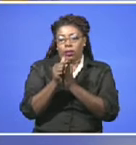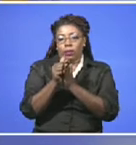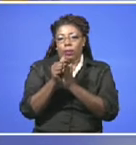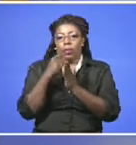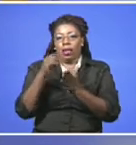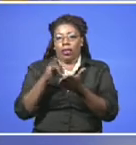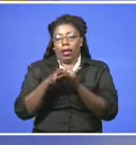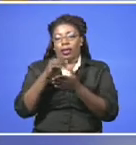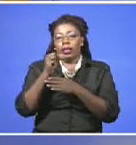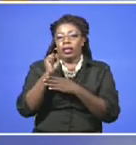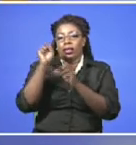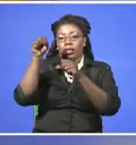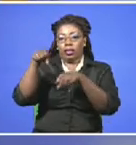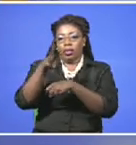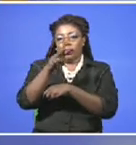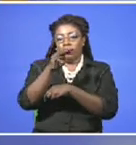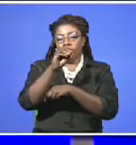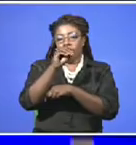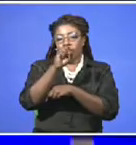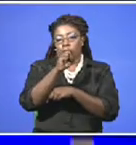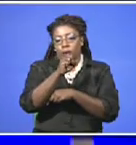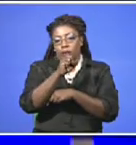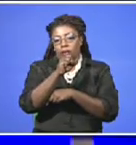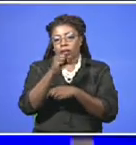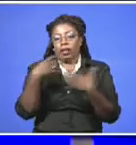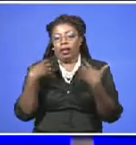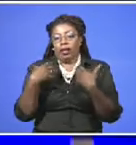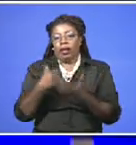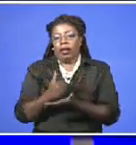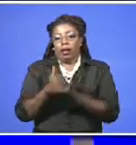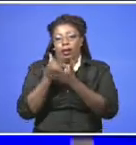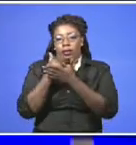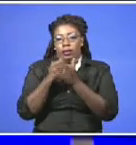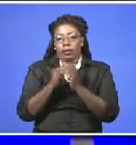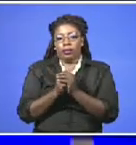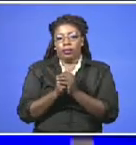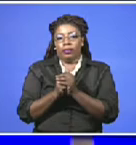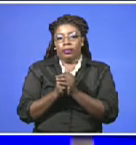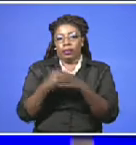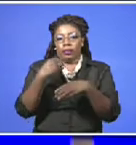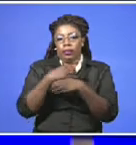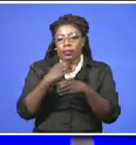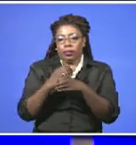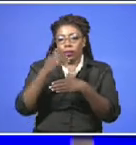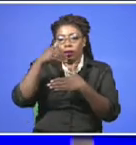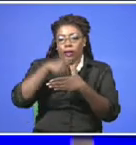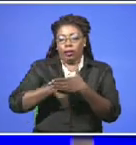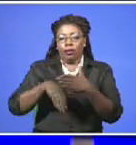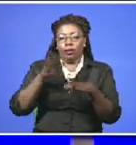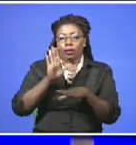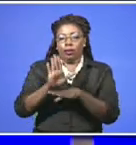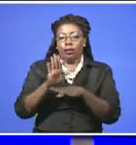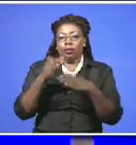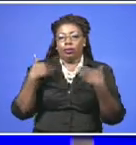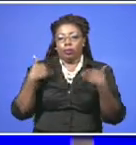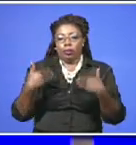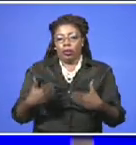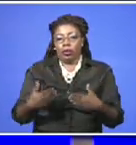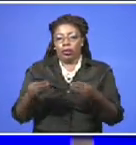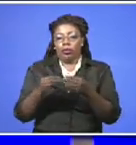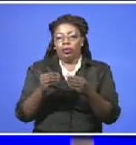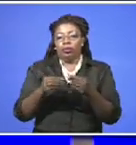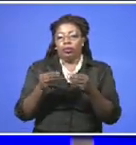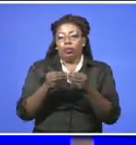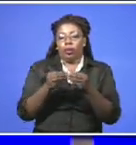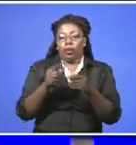also sells, are adaptogenic herbs. Adaptogenic herbs are anything God has created that when you put it in your body, it does more than